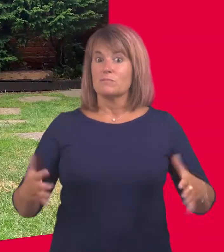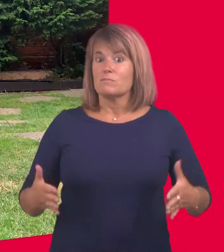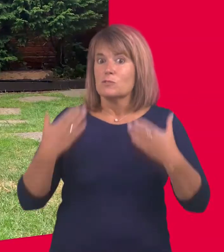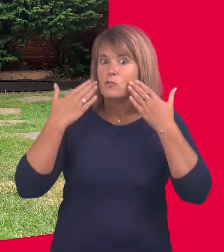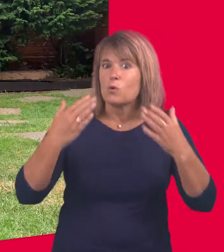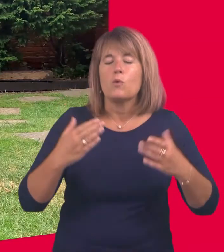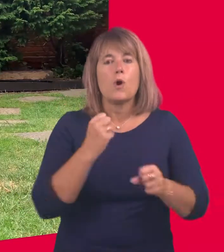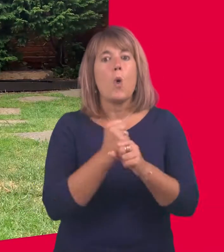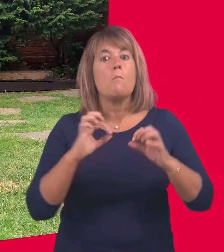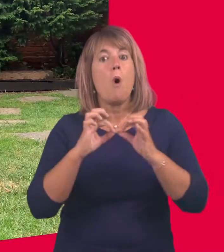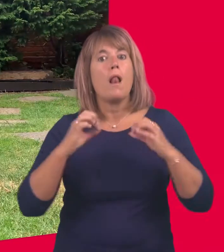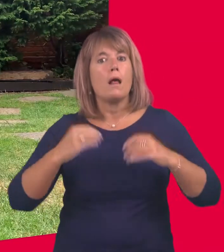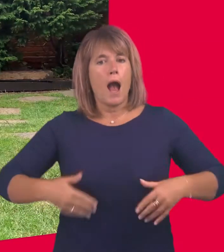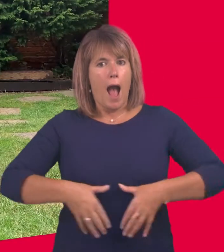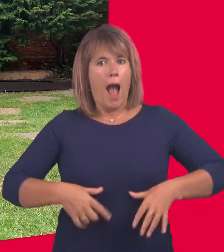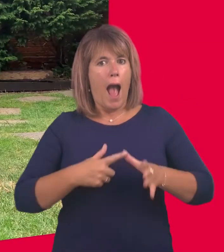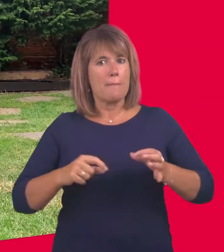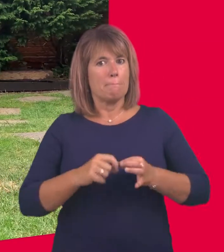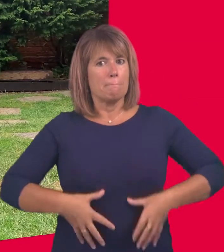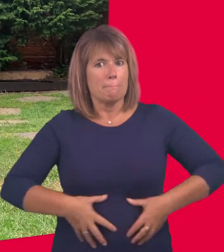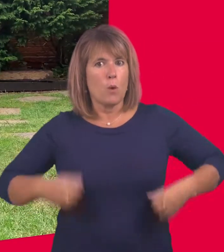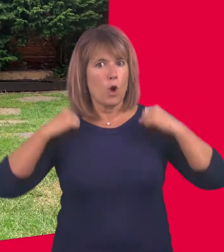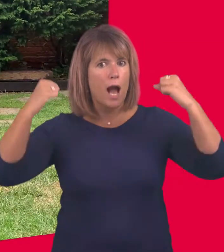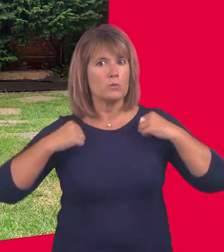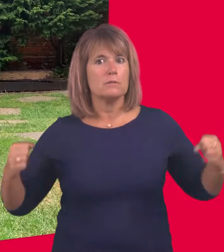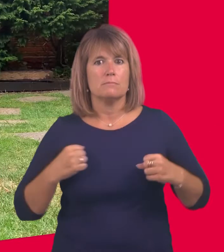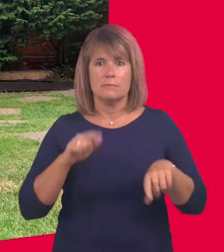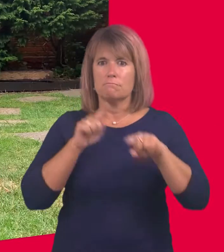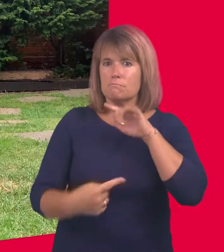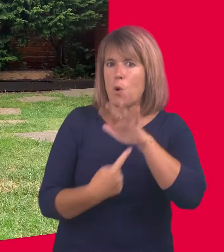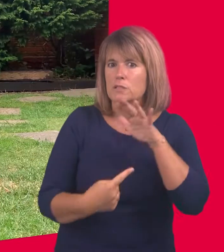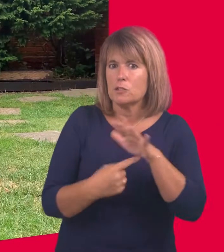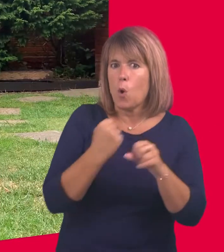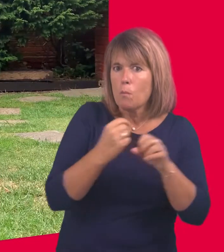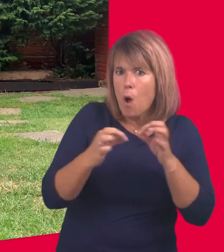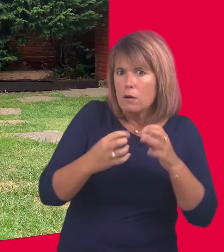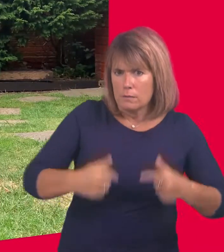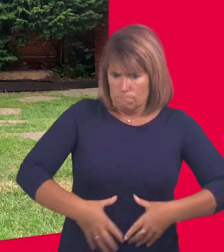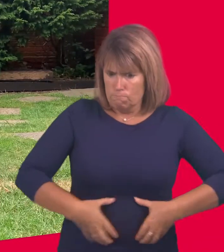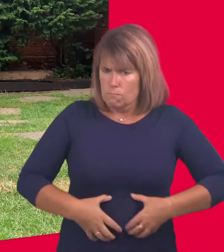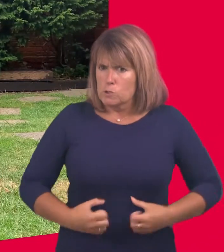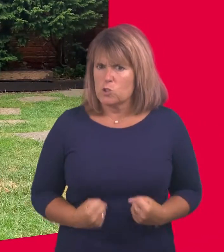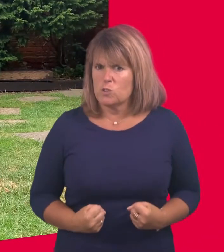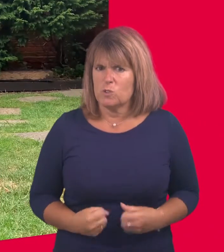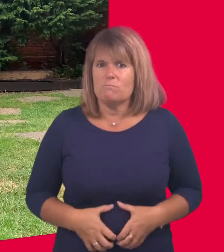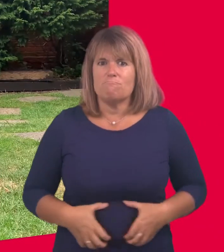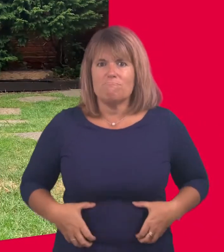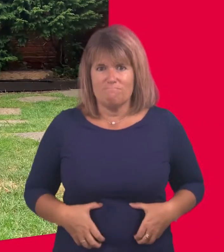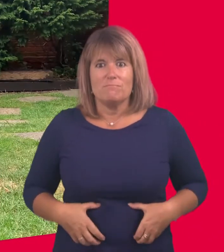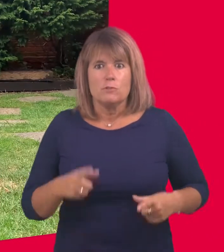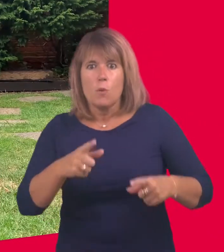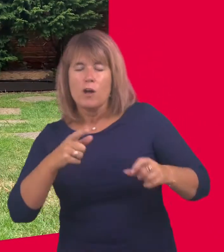Hi, so today we're going to do a goalball ab workout. It's especially important in goalball to have a really tight core so that when